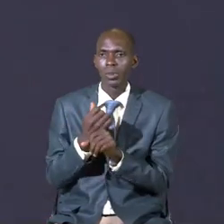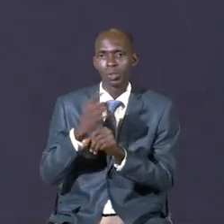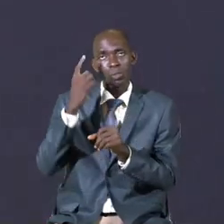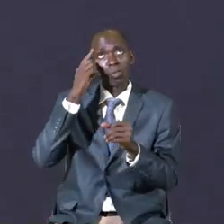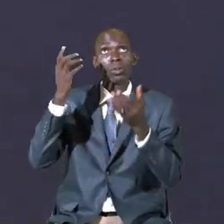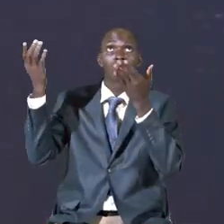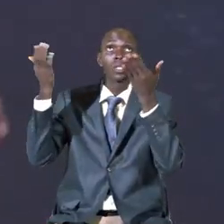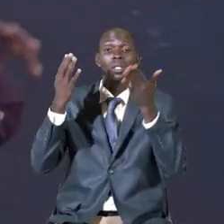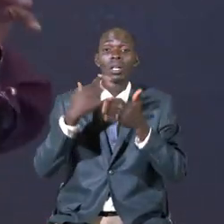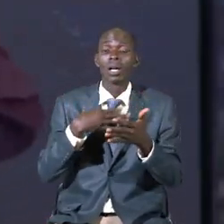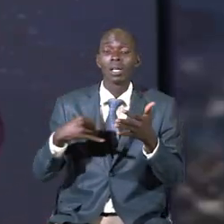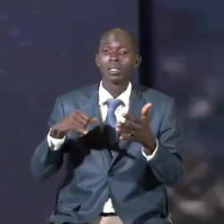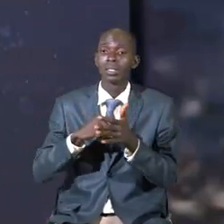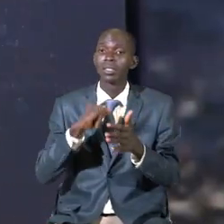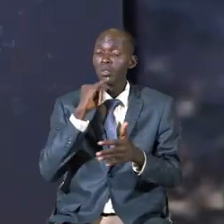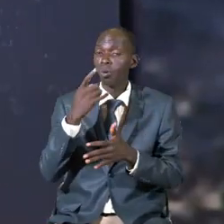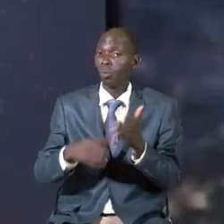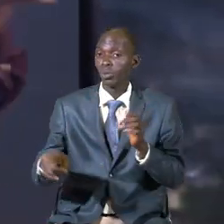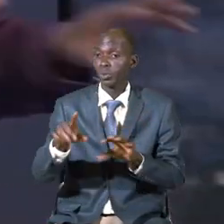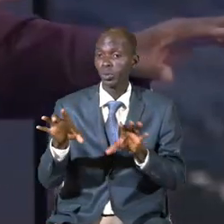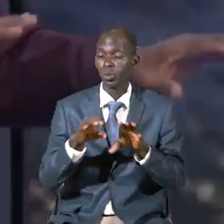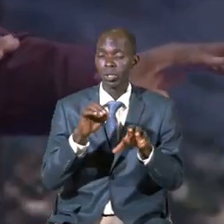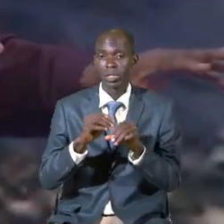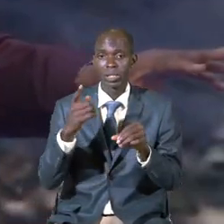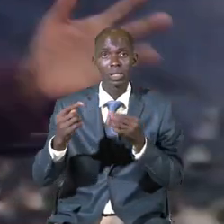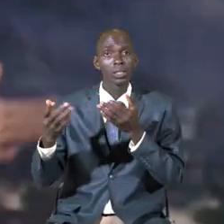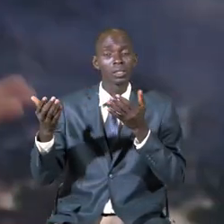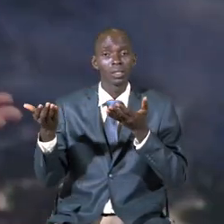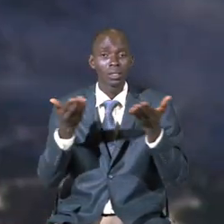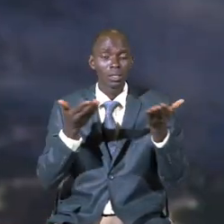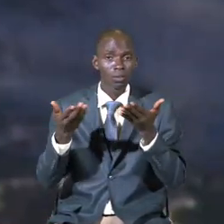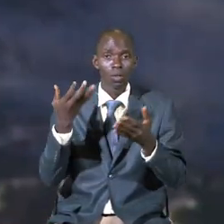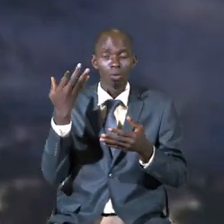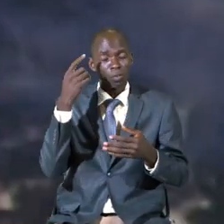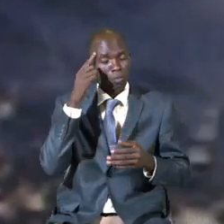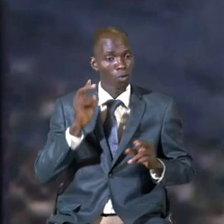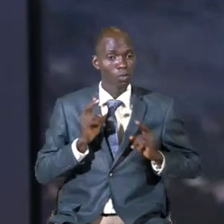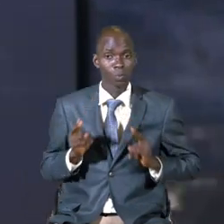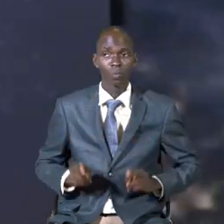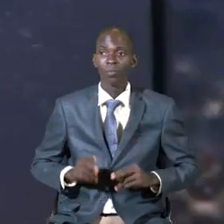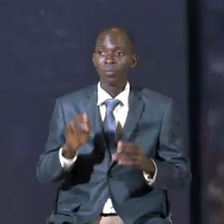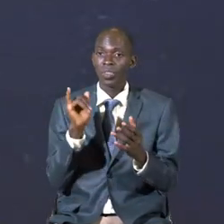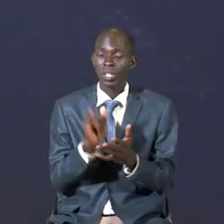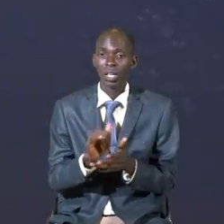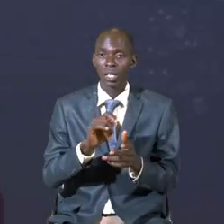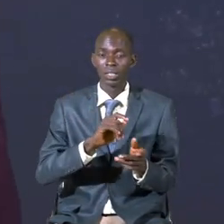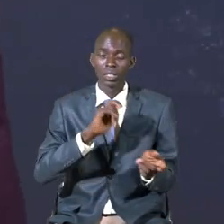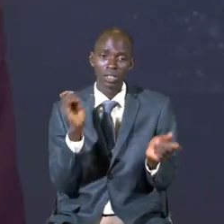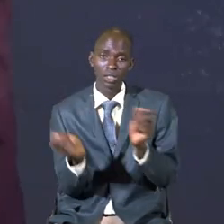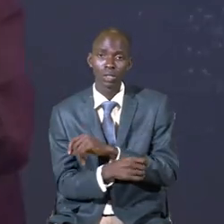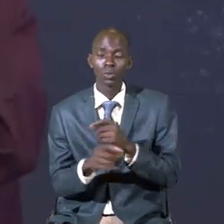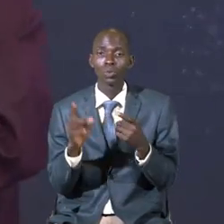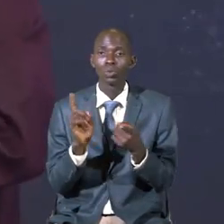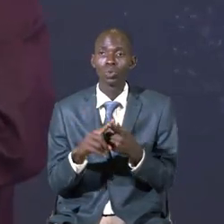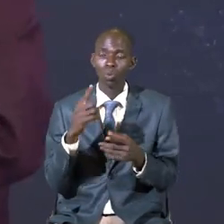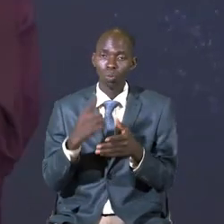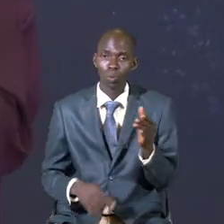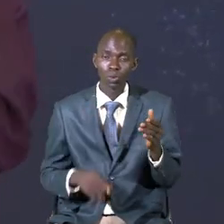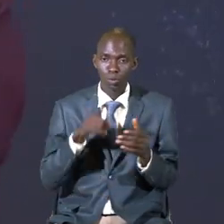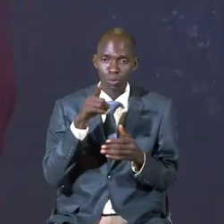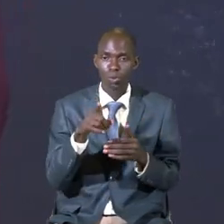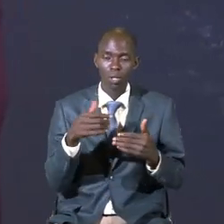do in the service of humanity that translates to what you have in the service of